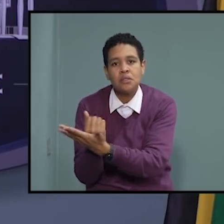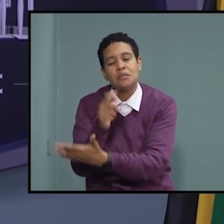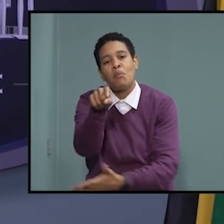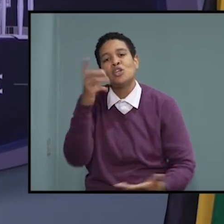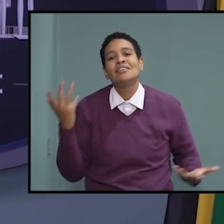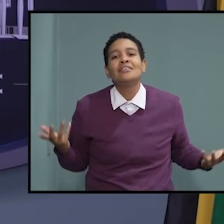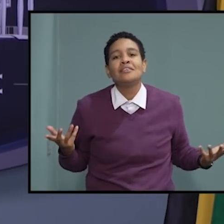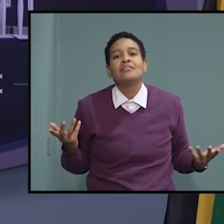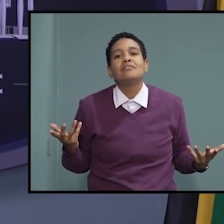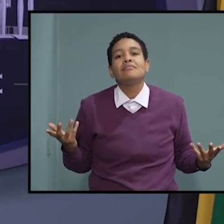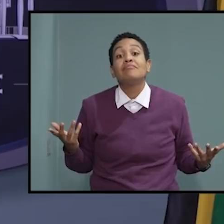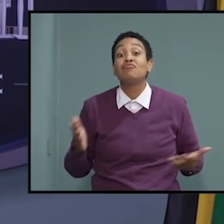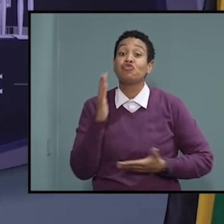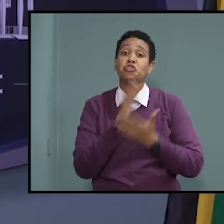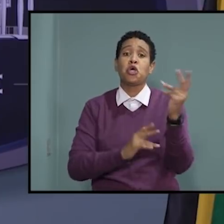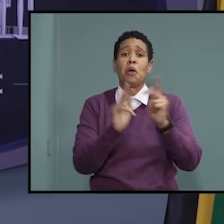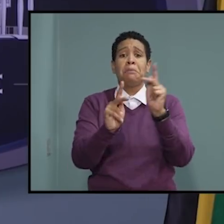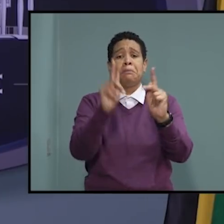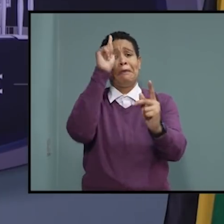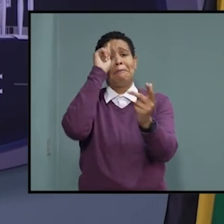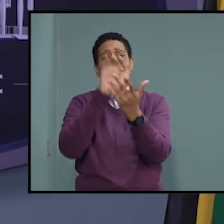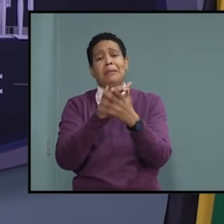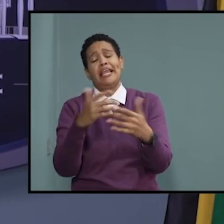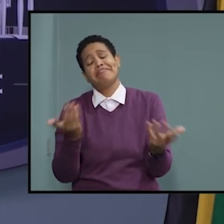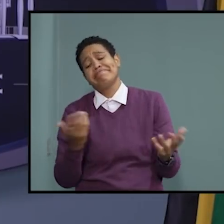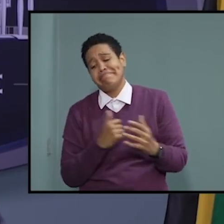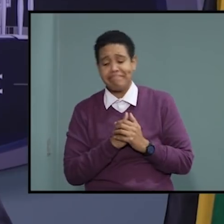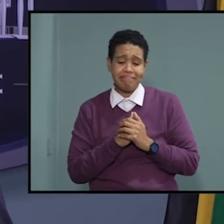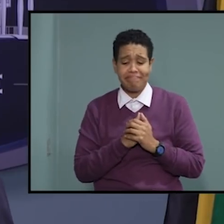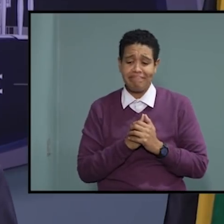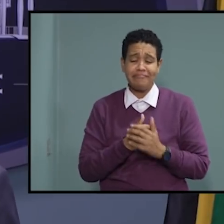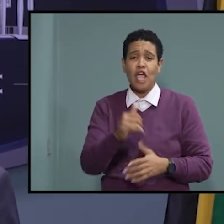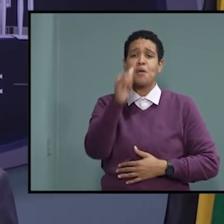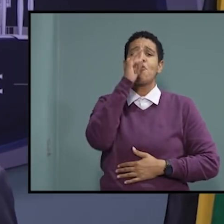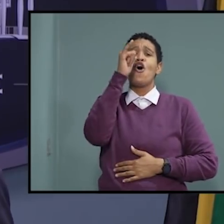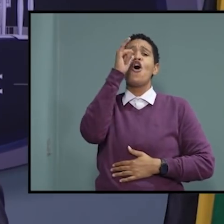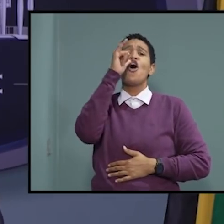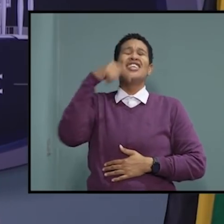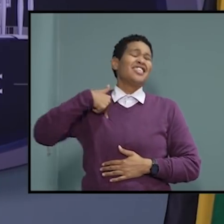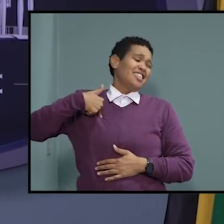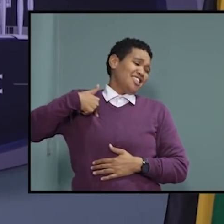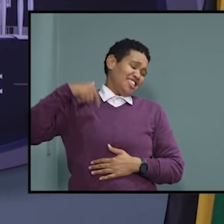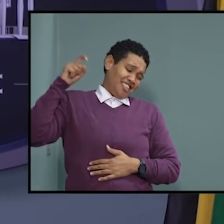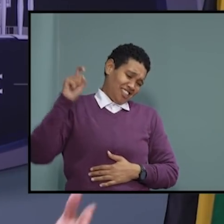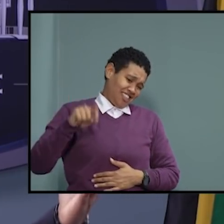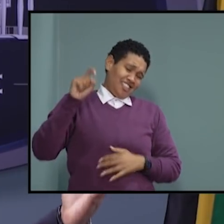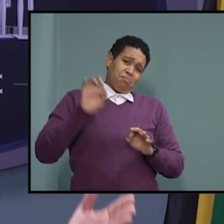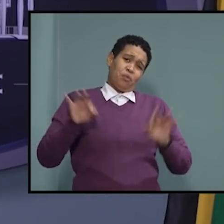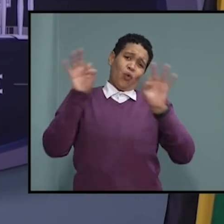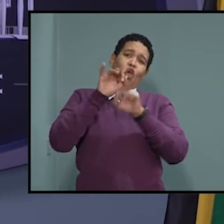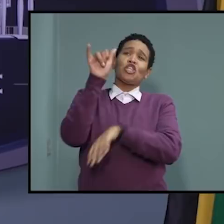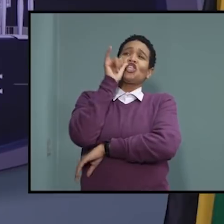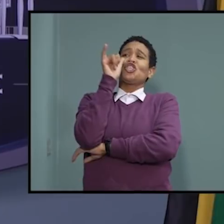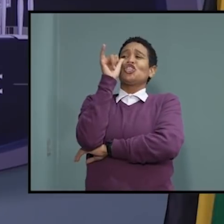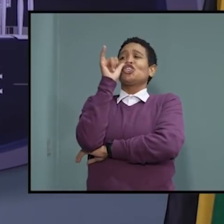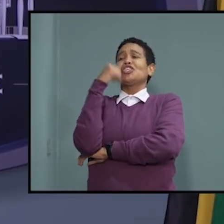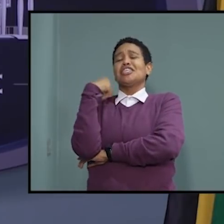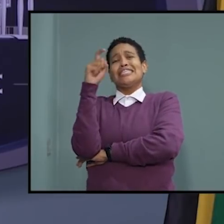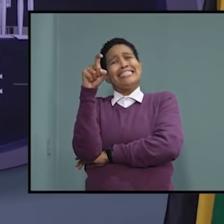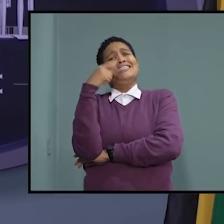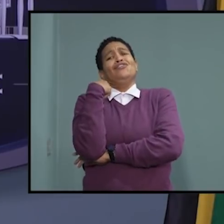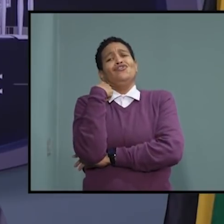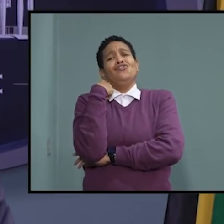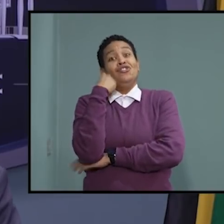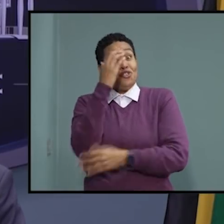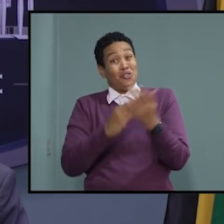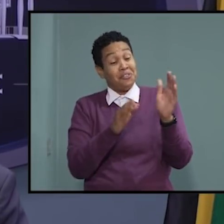Now, some people might believe that a bar is essential for life. I've seen a video